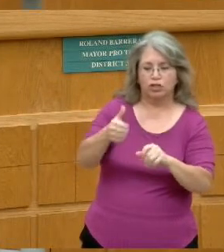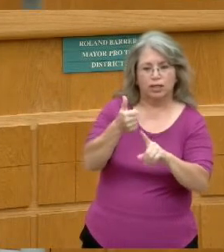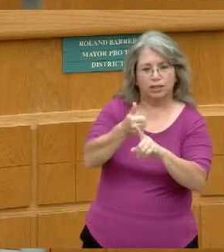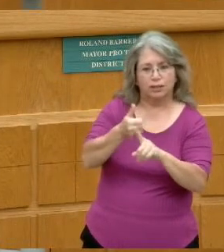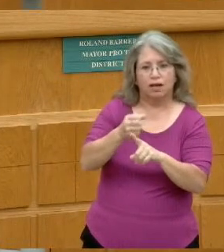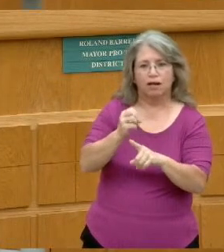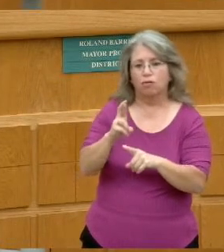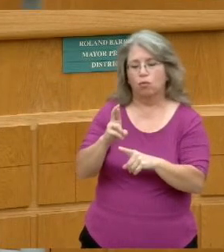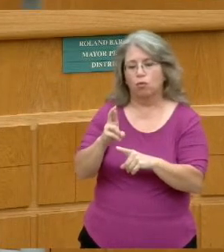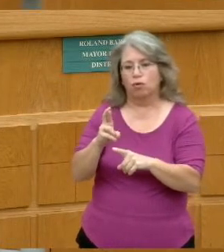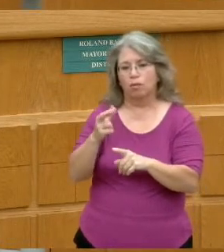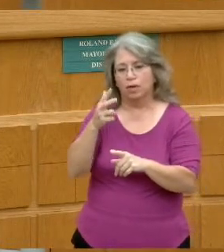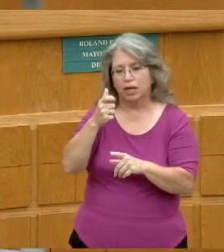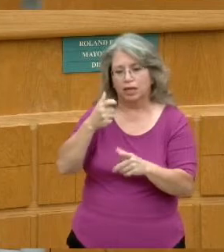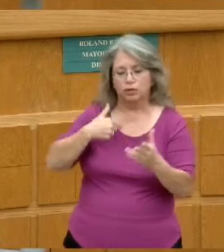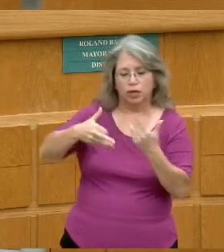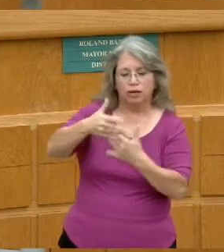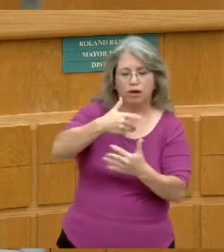the case.